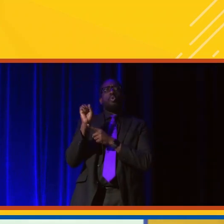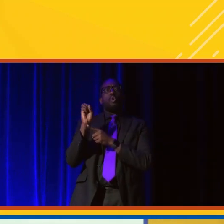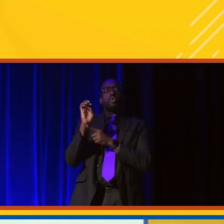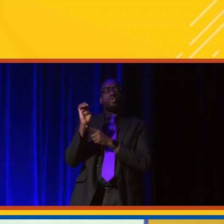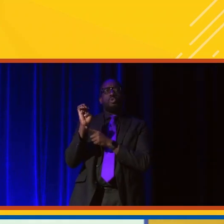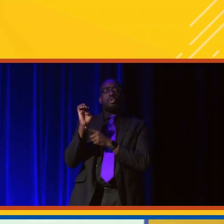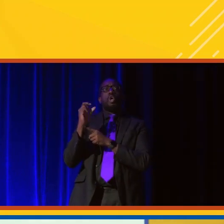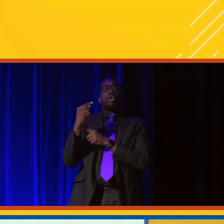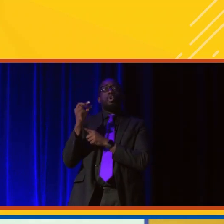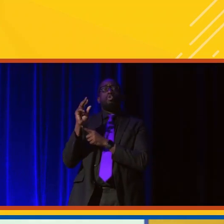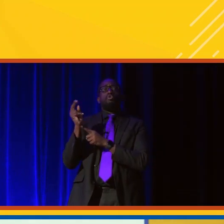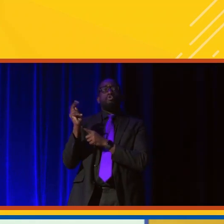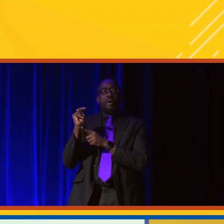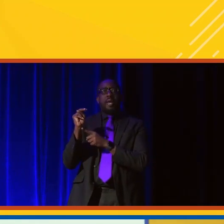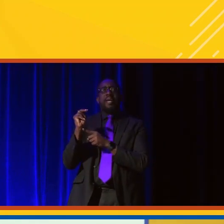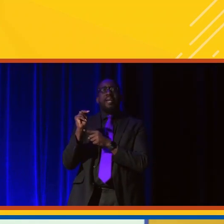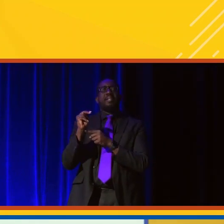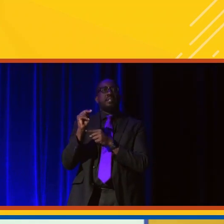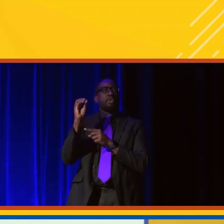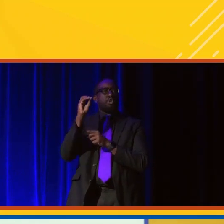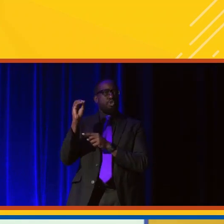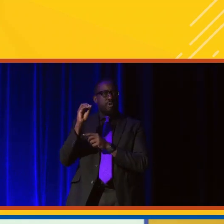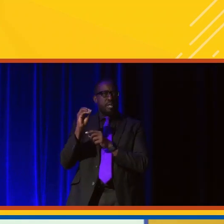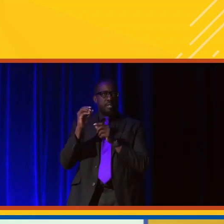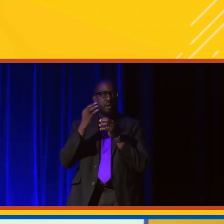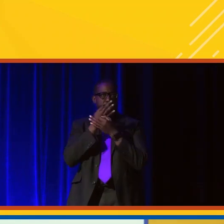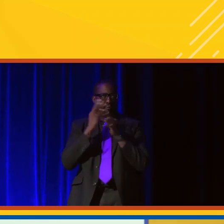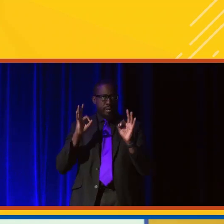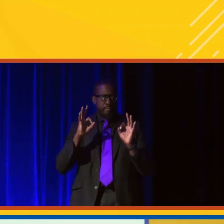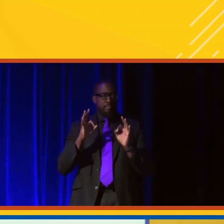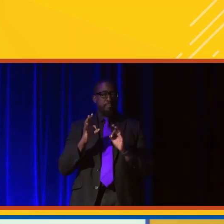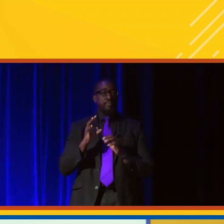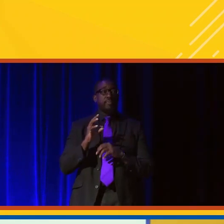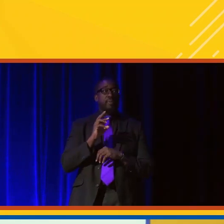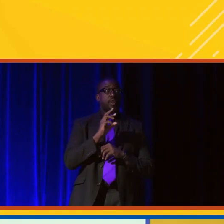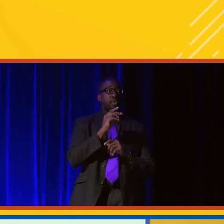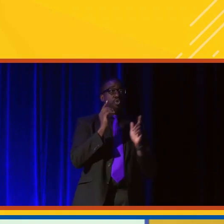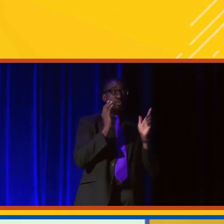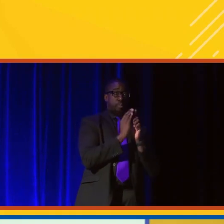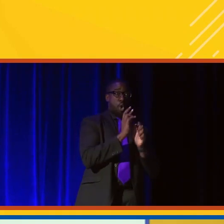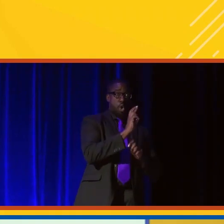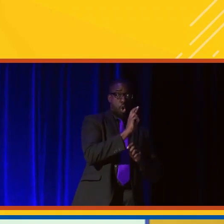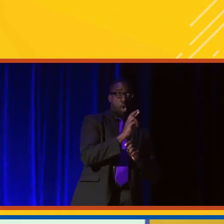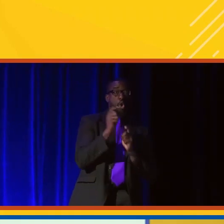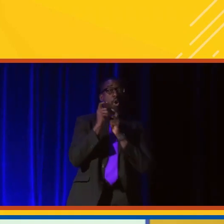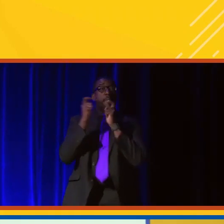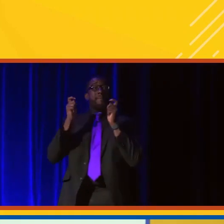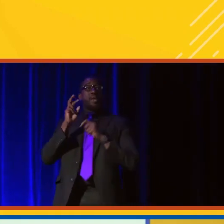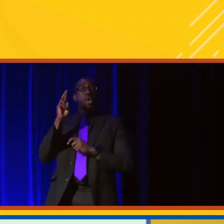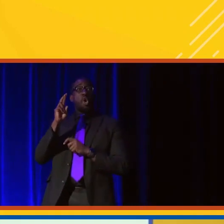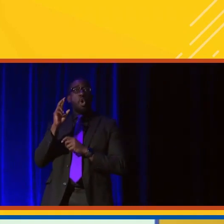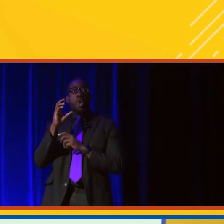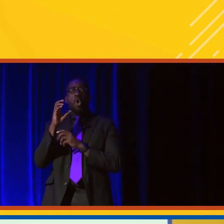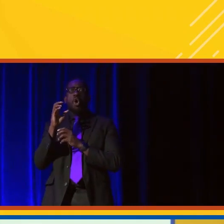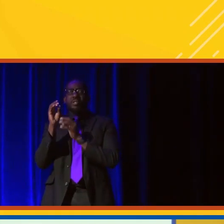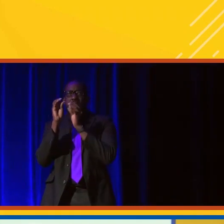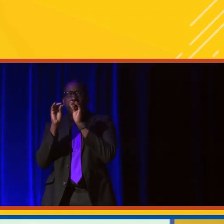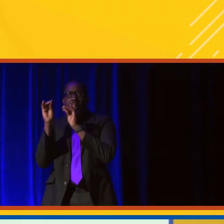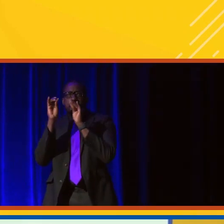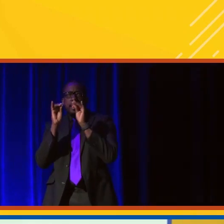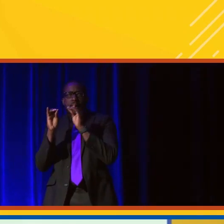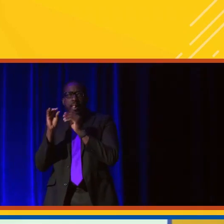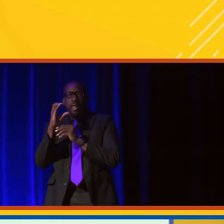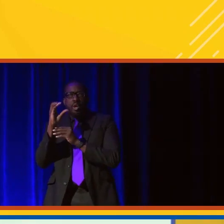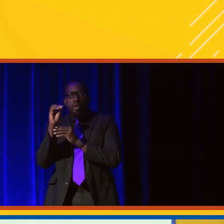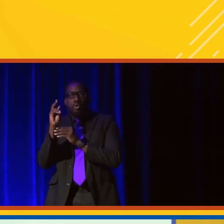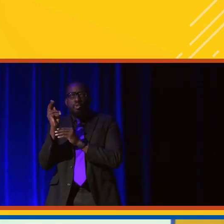r is all the atomistic degrees of freedom, all the coordinates of all the nuclei. Big R is these coarse grain particles, and we